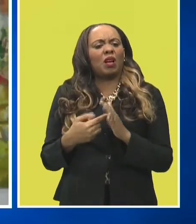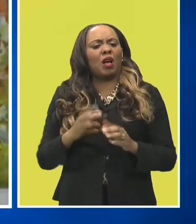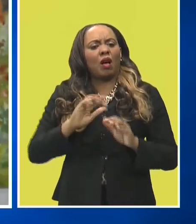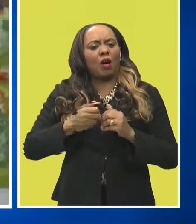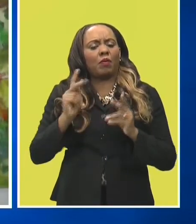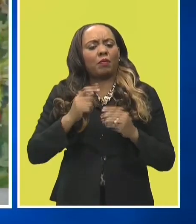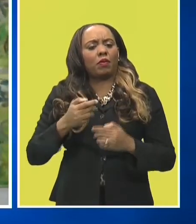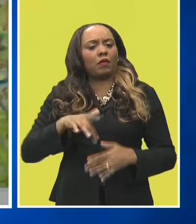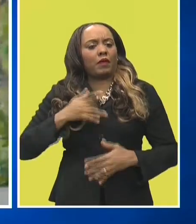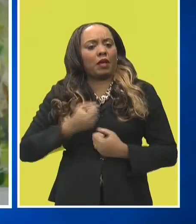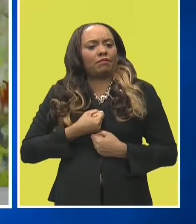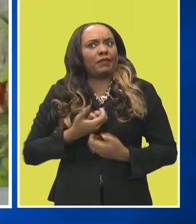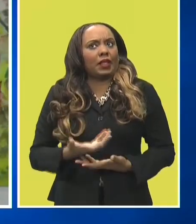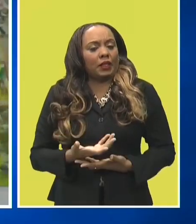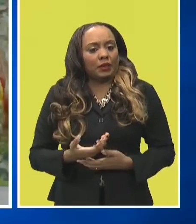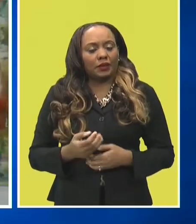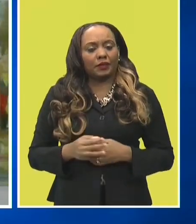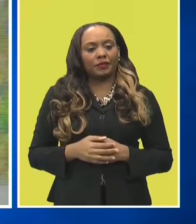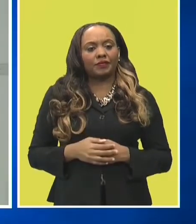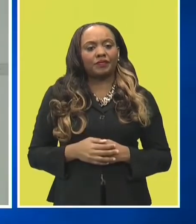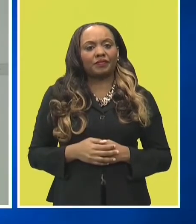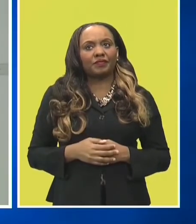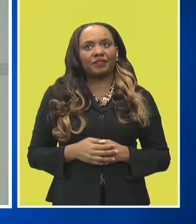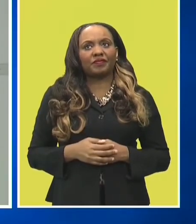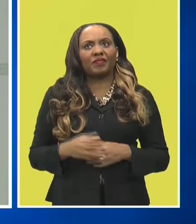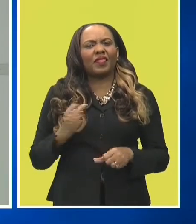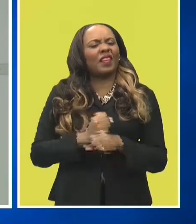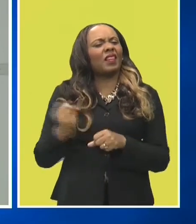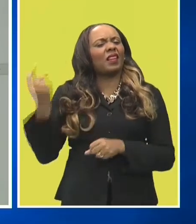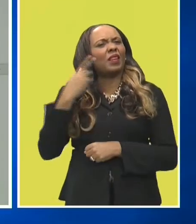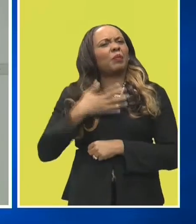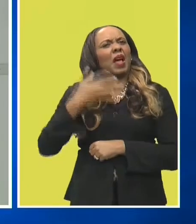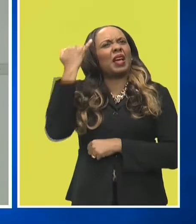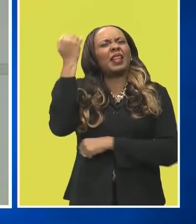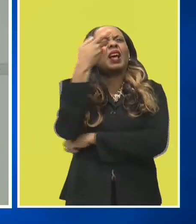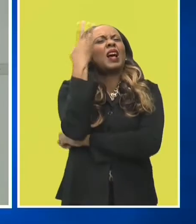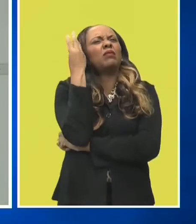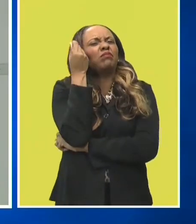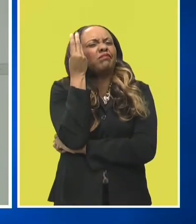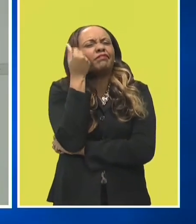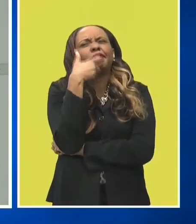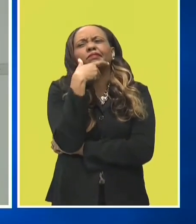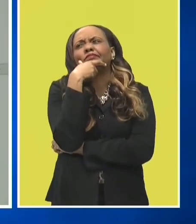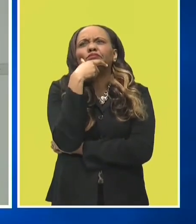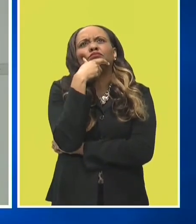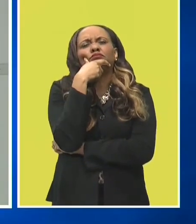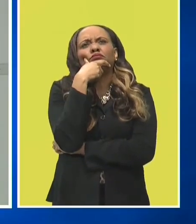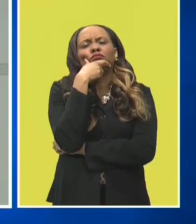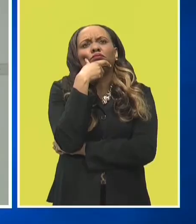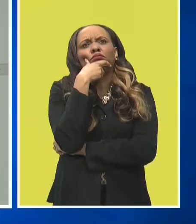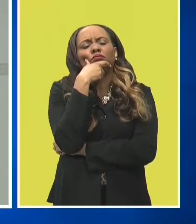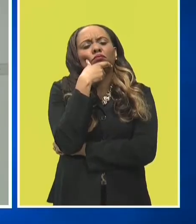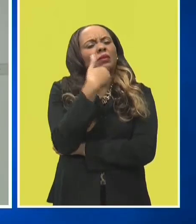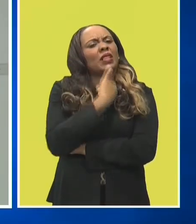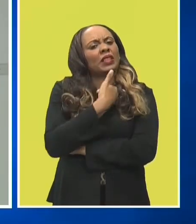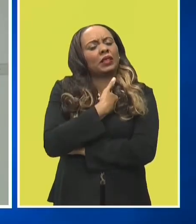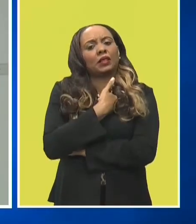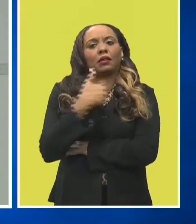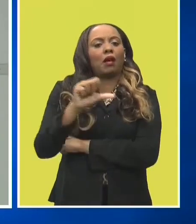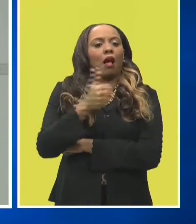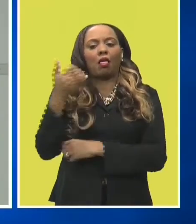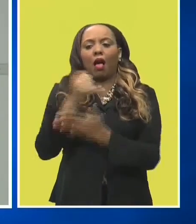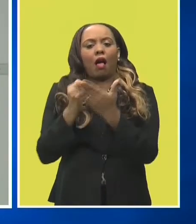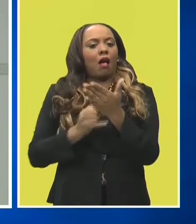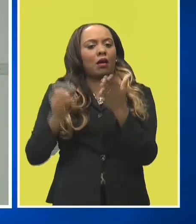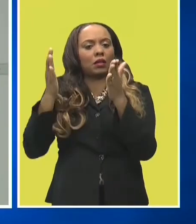of the prostate. Last year, it was just an idea, and along with a few other